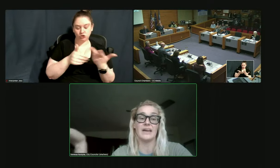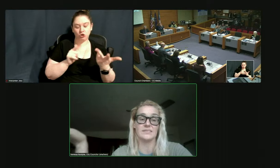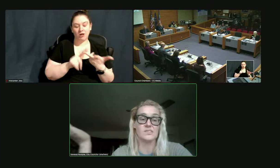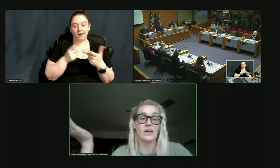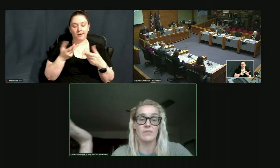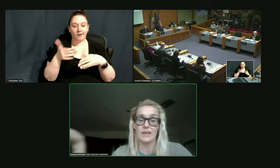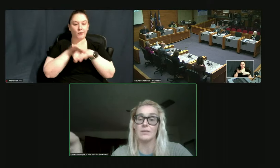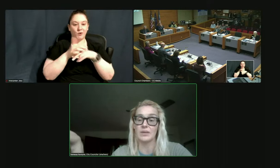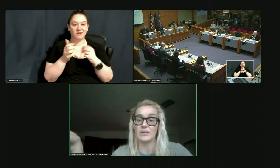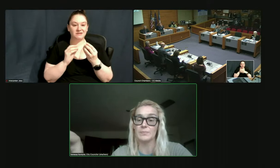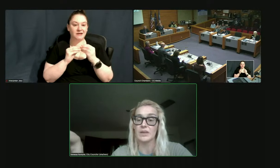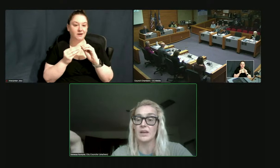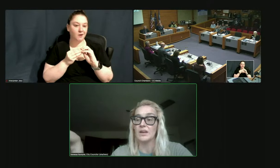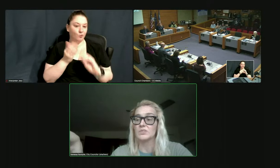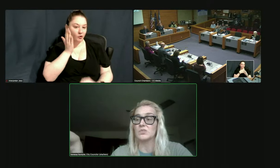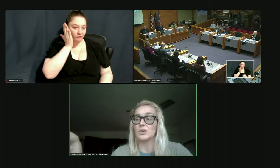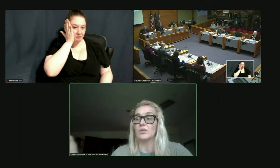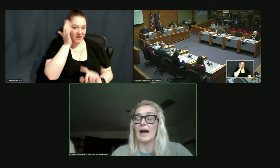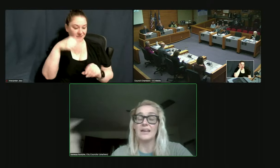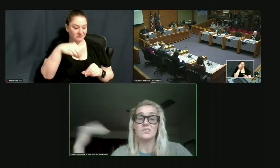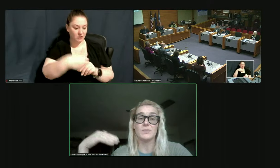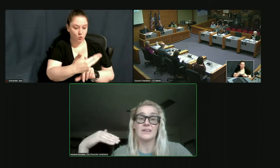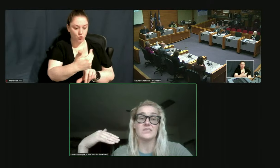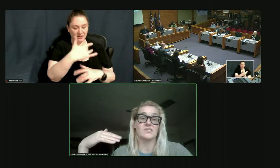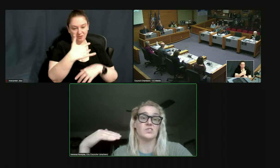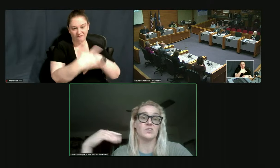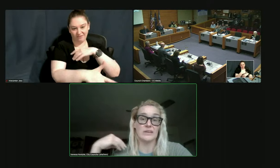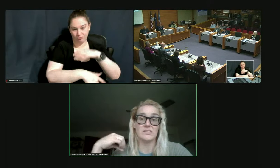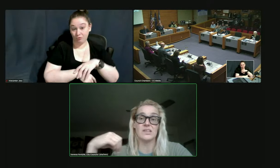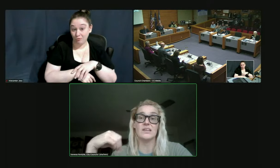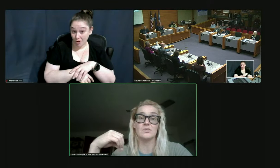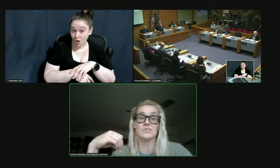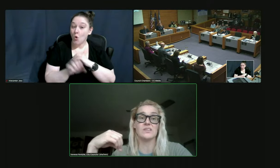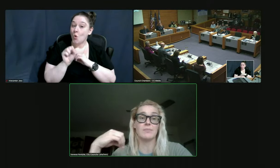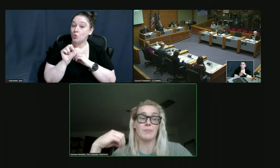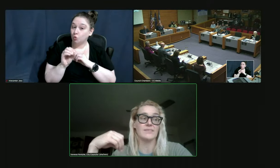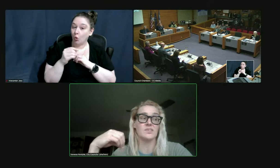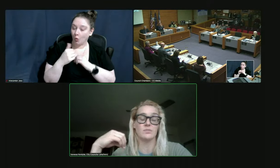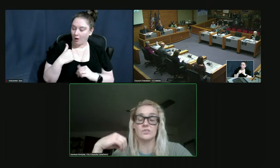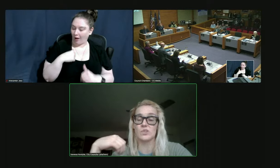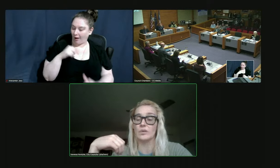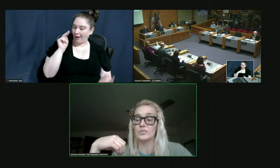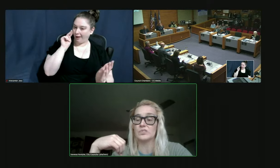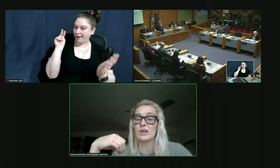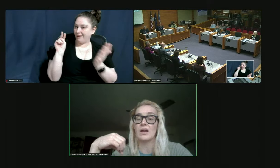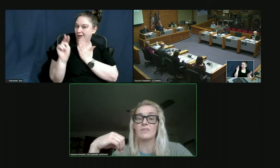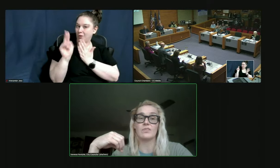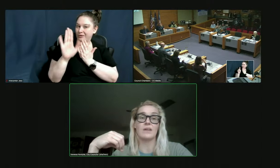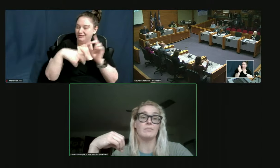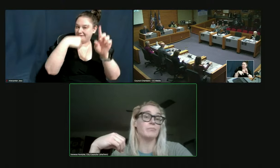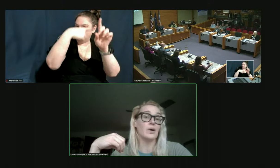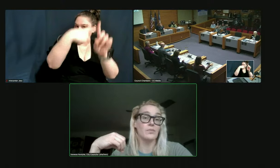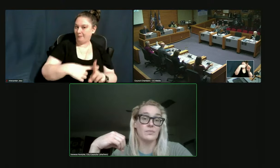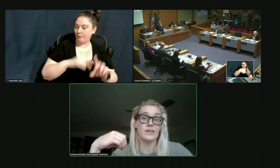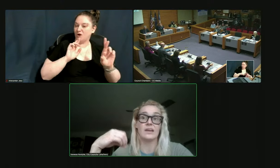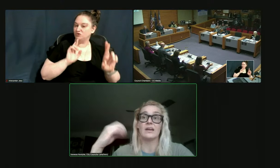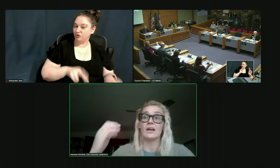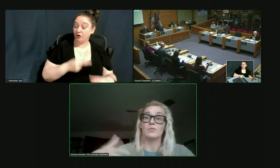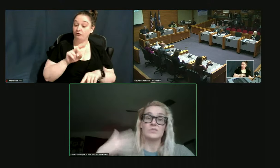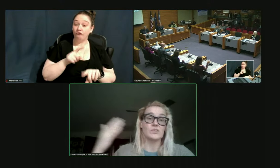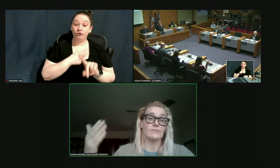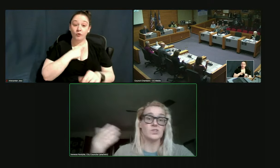hotel beds available. So I expect us to continue to see positive results from both